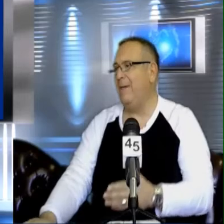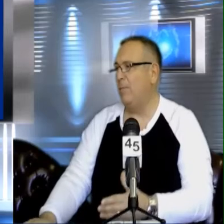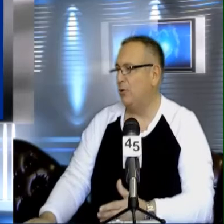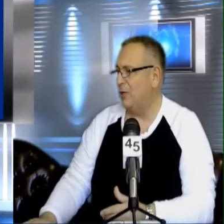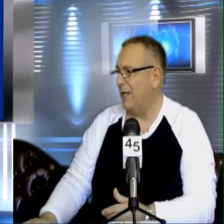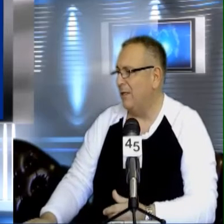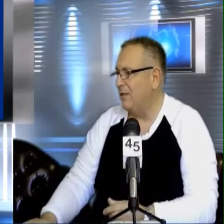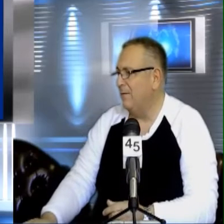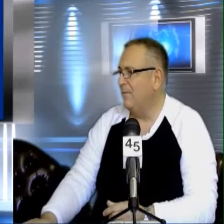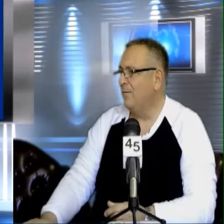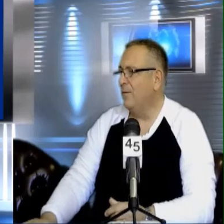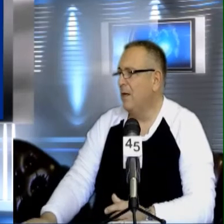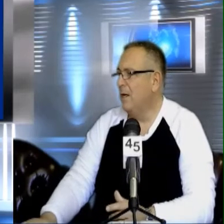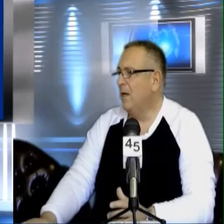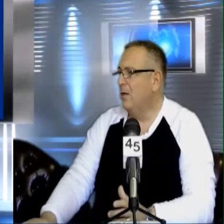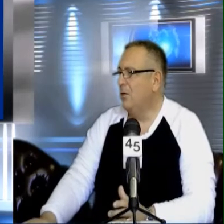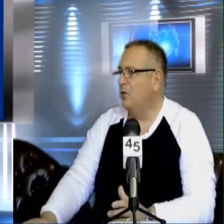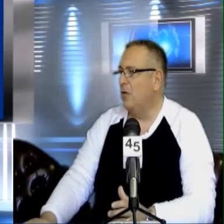nearly 8%.